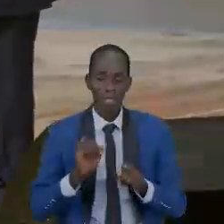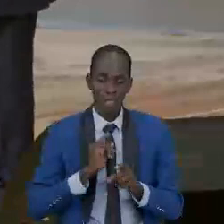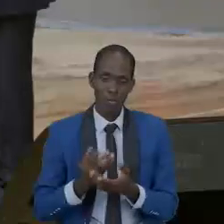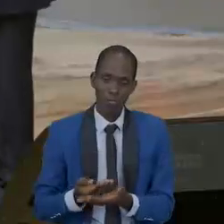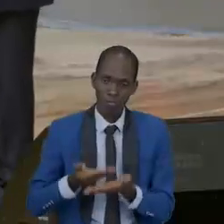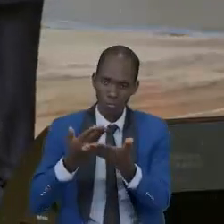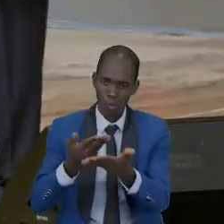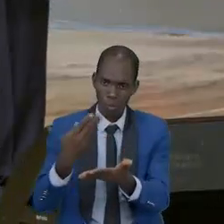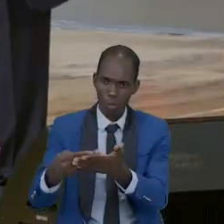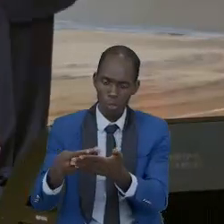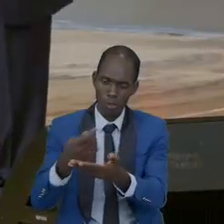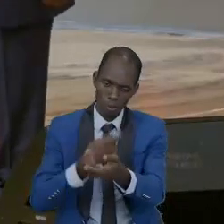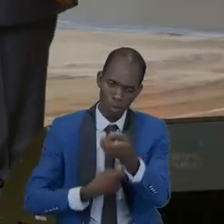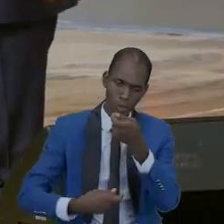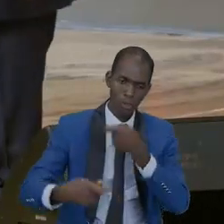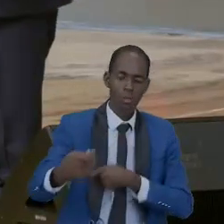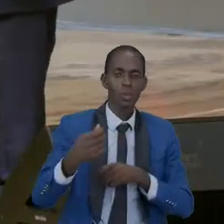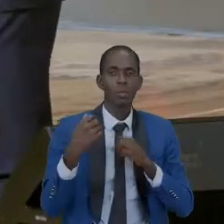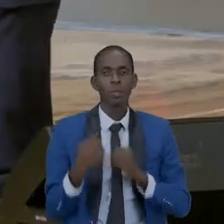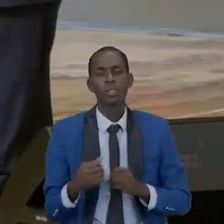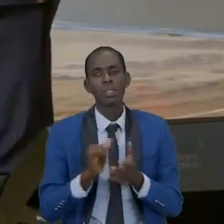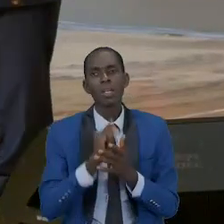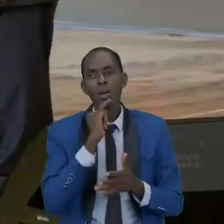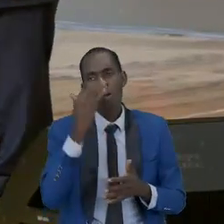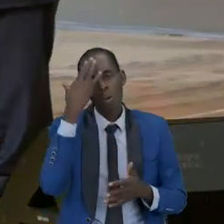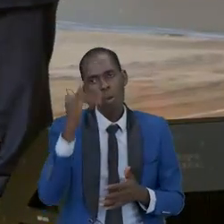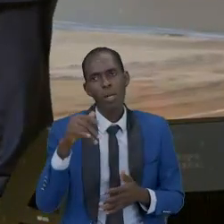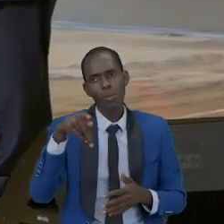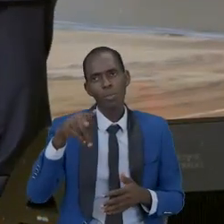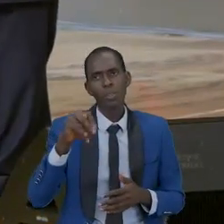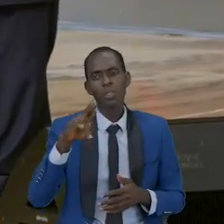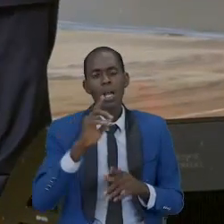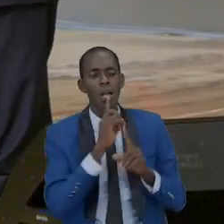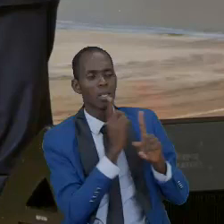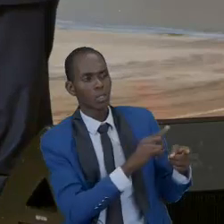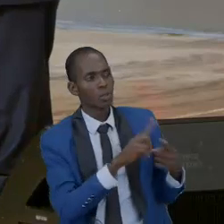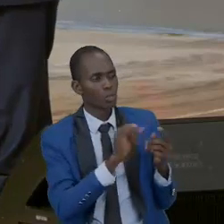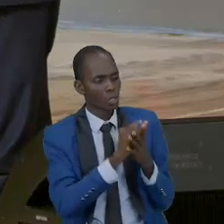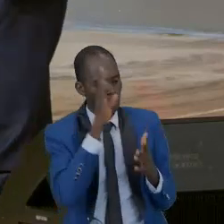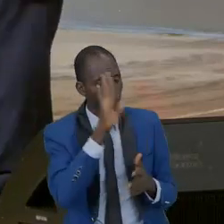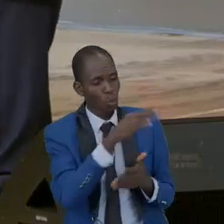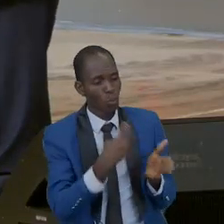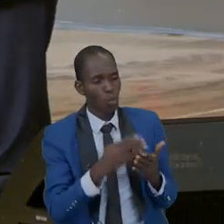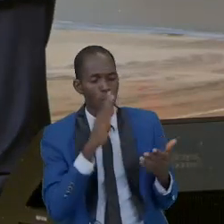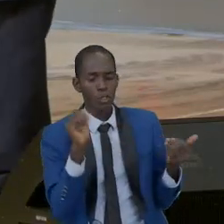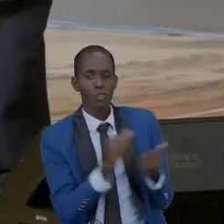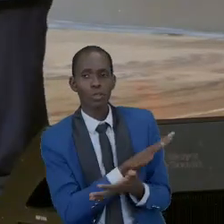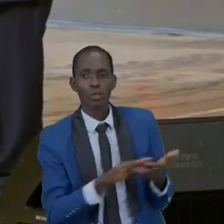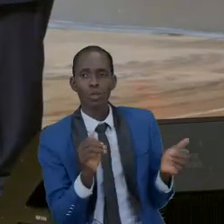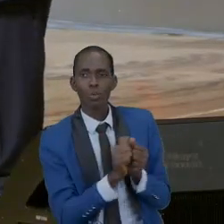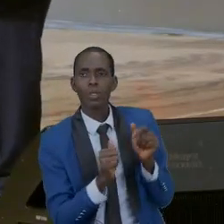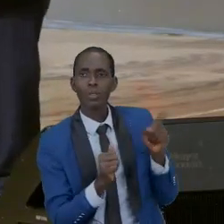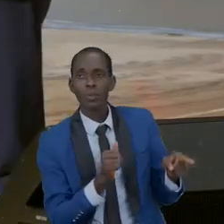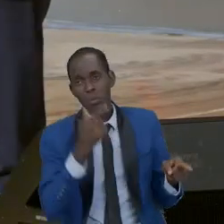this money. That's why Peter said unto him, thy money perish with thee, because